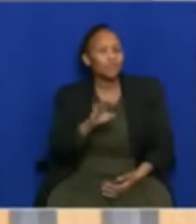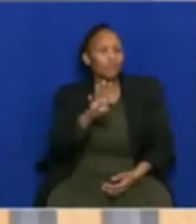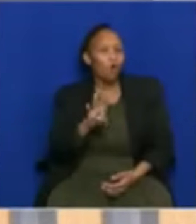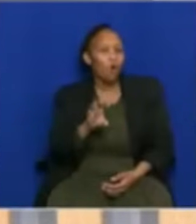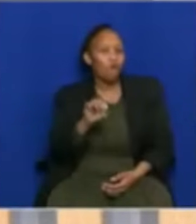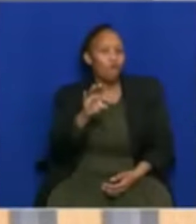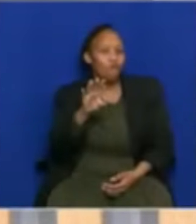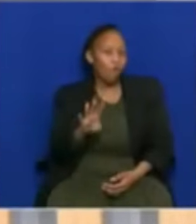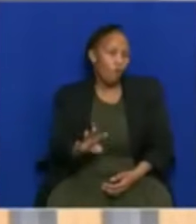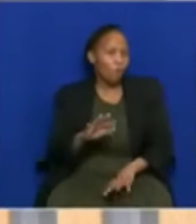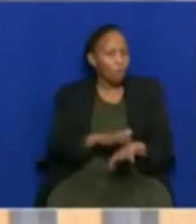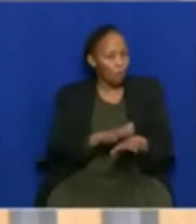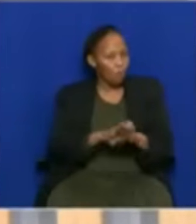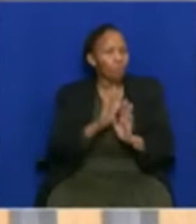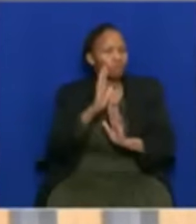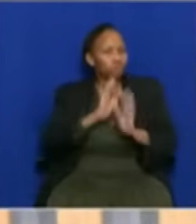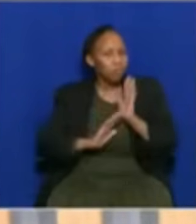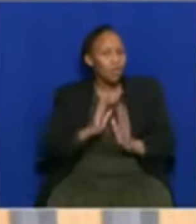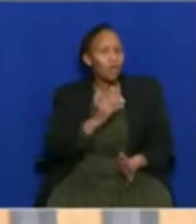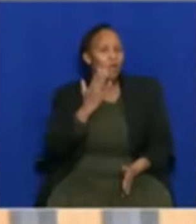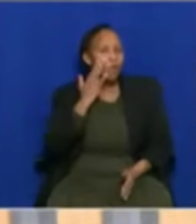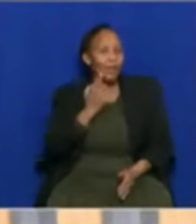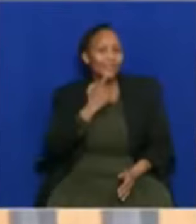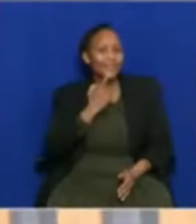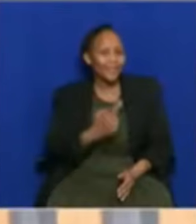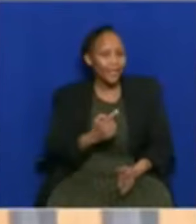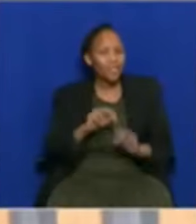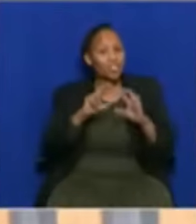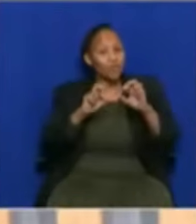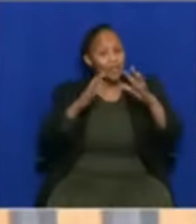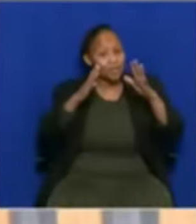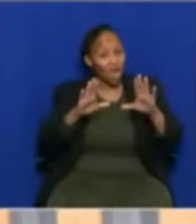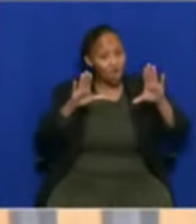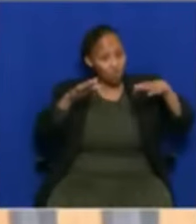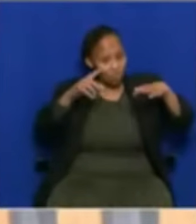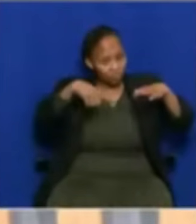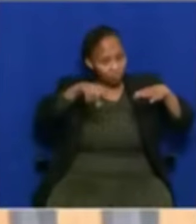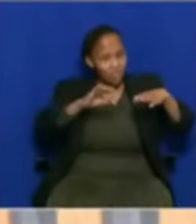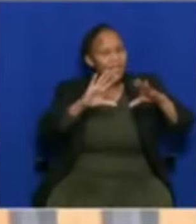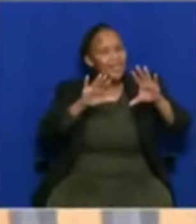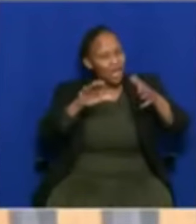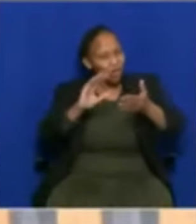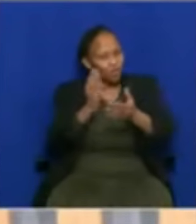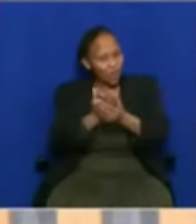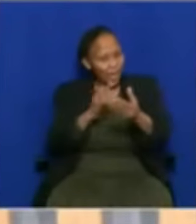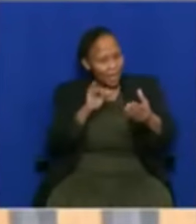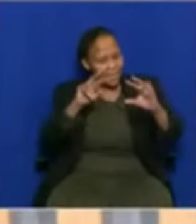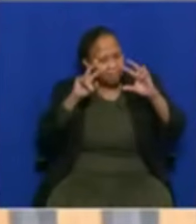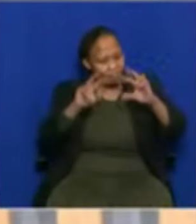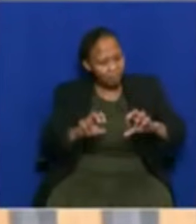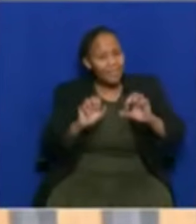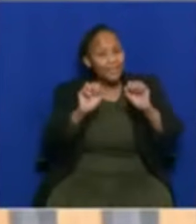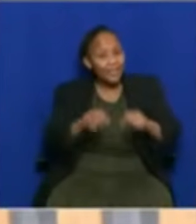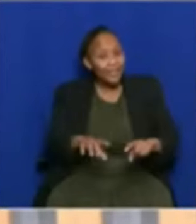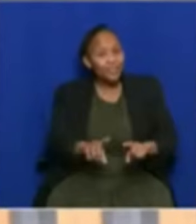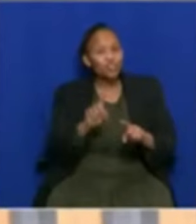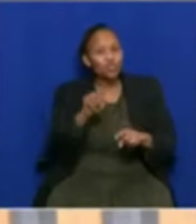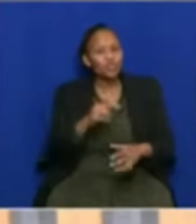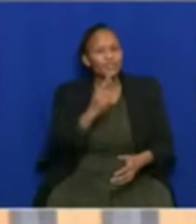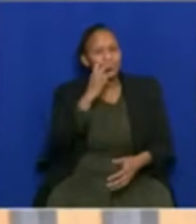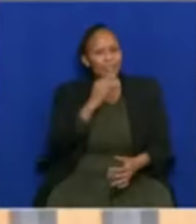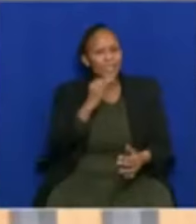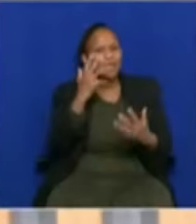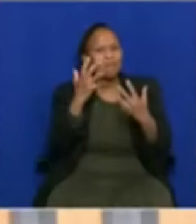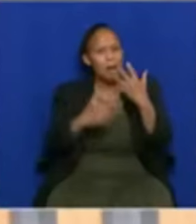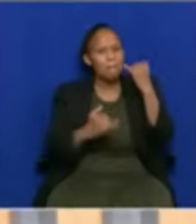the inspectorate, had they looked at that docket, they would have seen that there were discrepancies in that docket, that